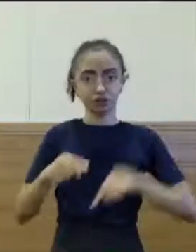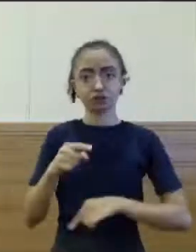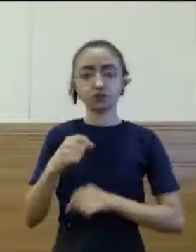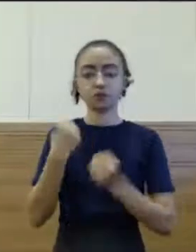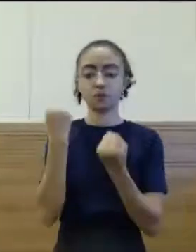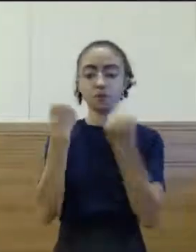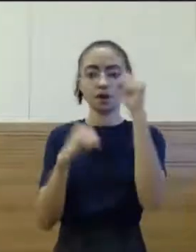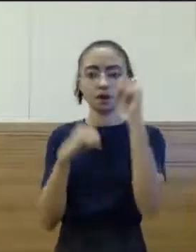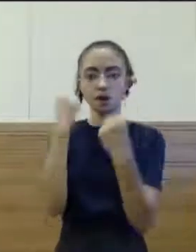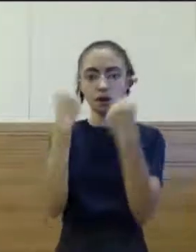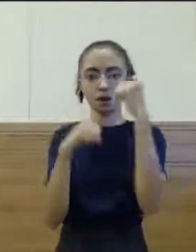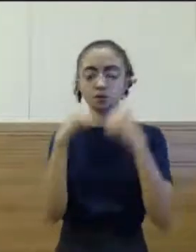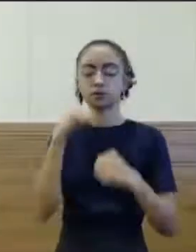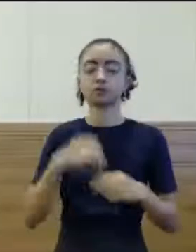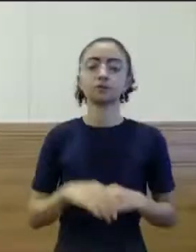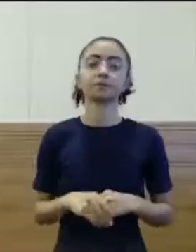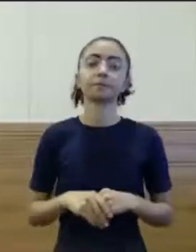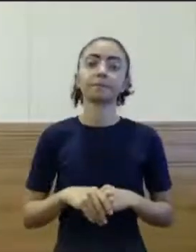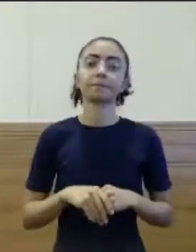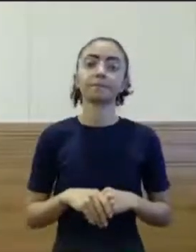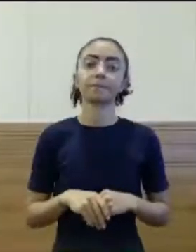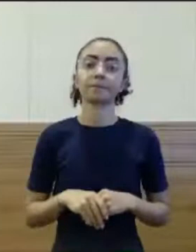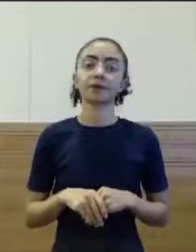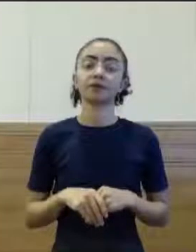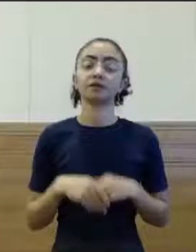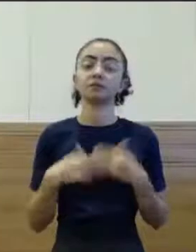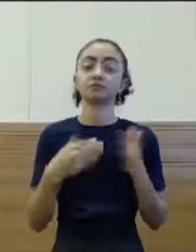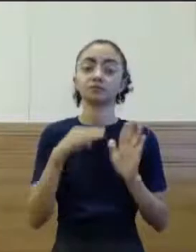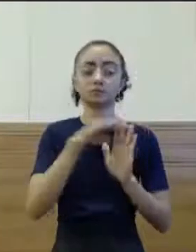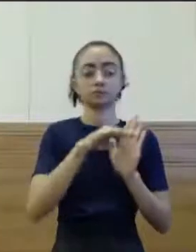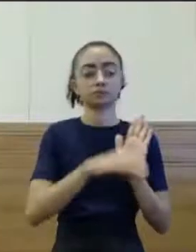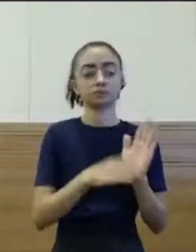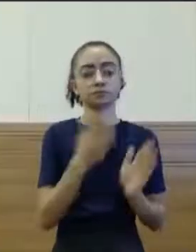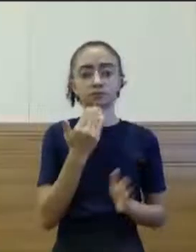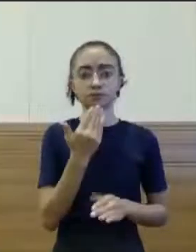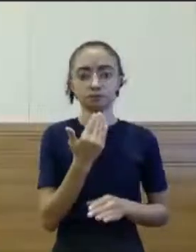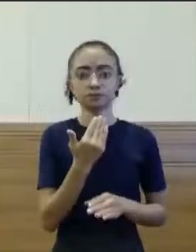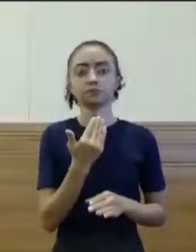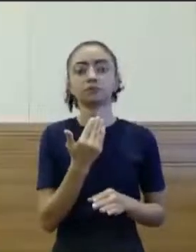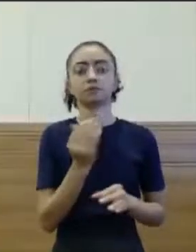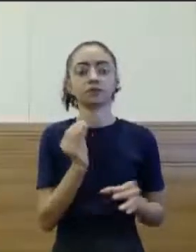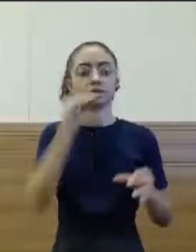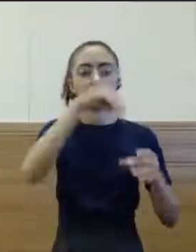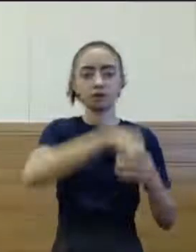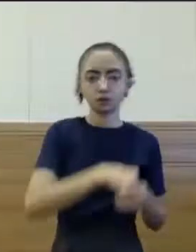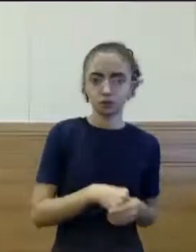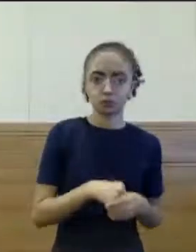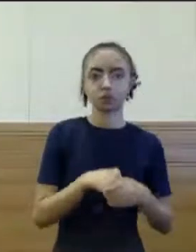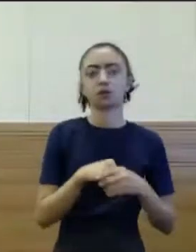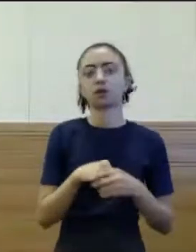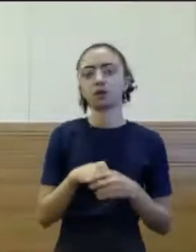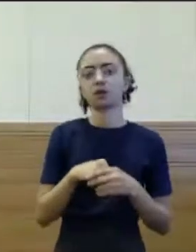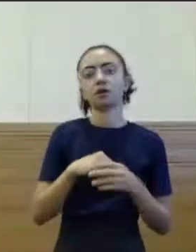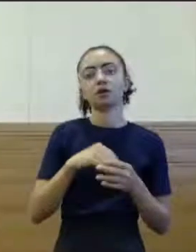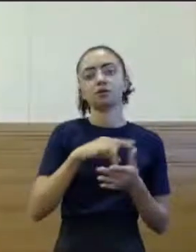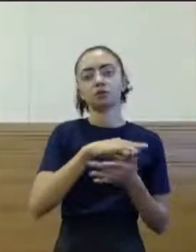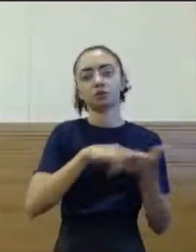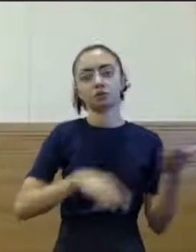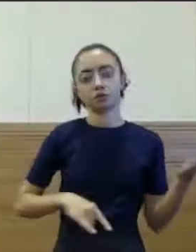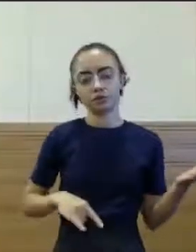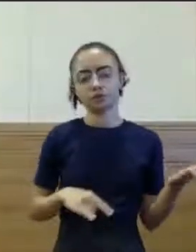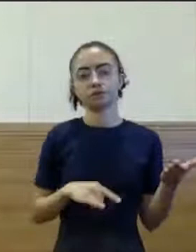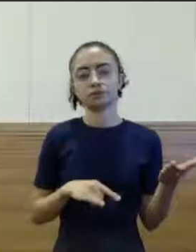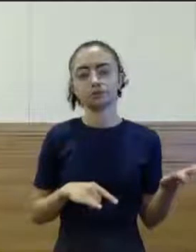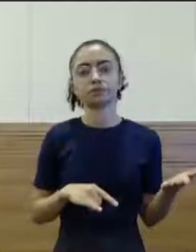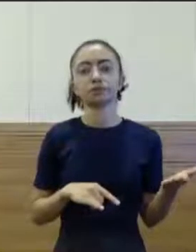that will have this dietary guidance or guideline, well,